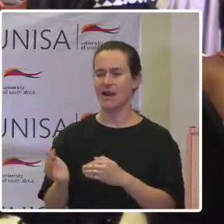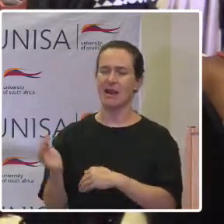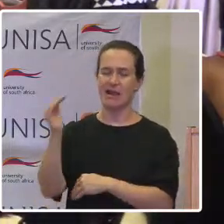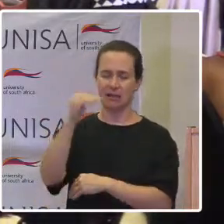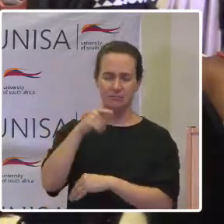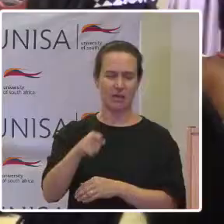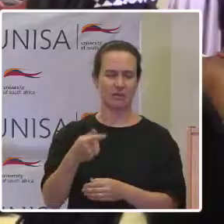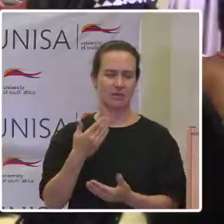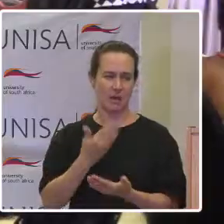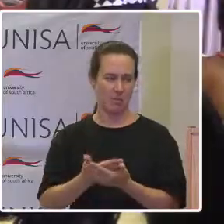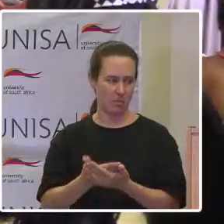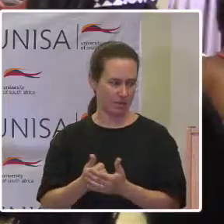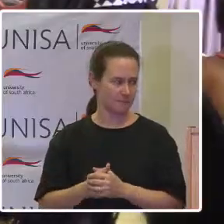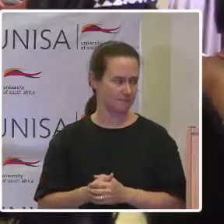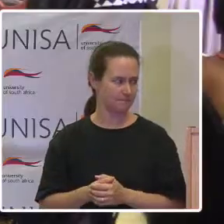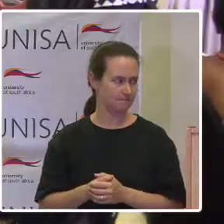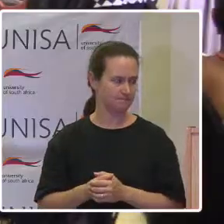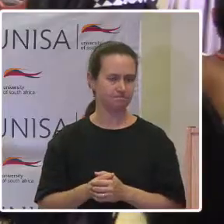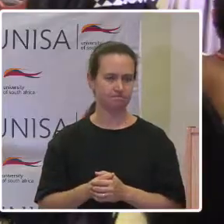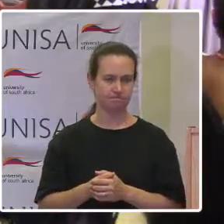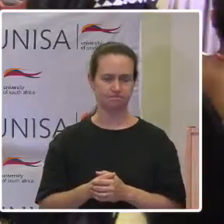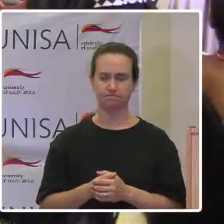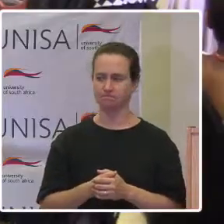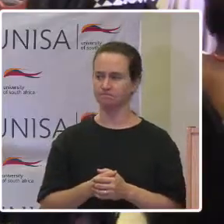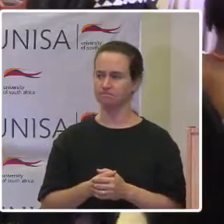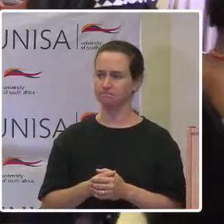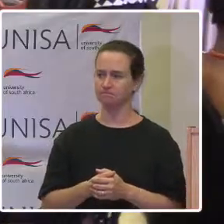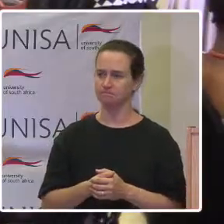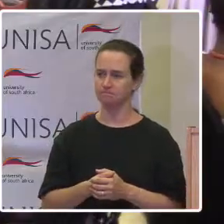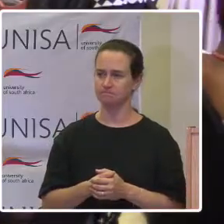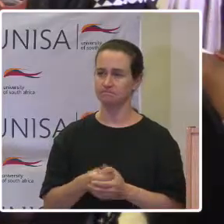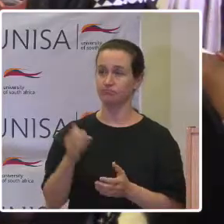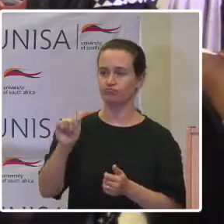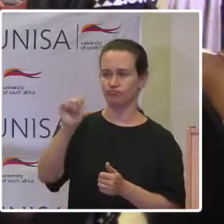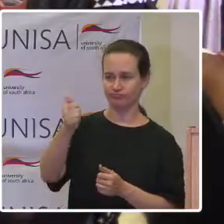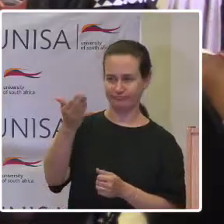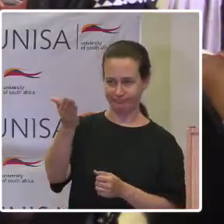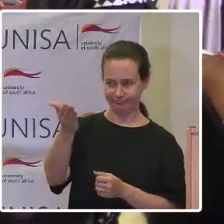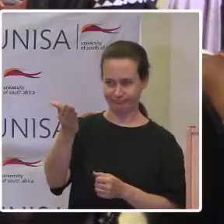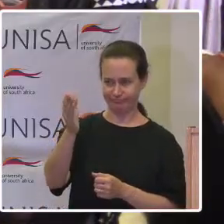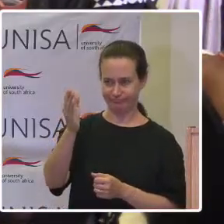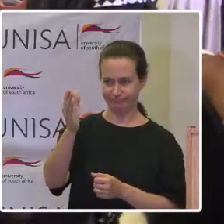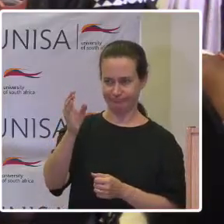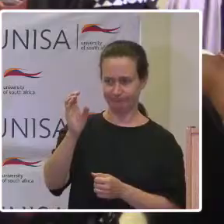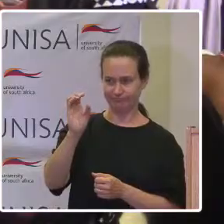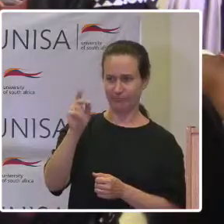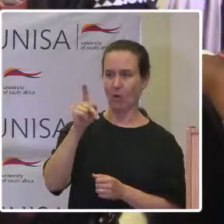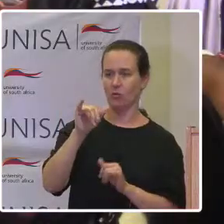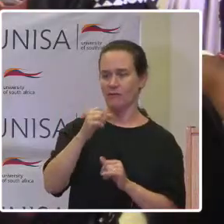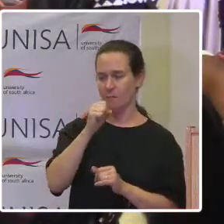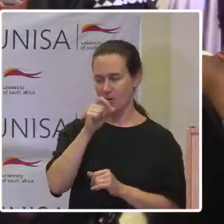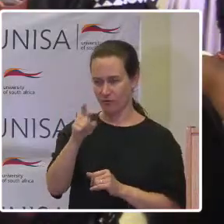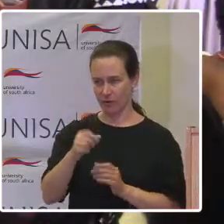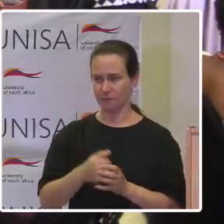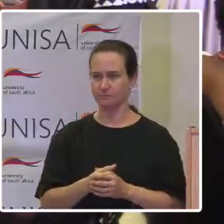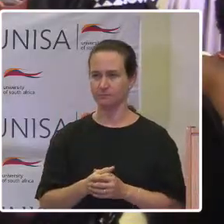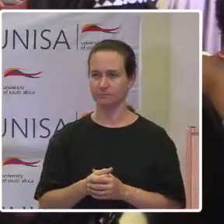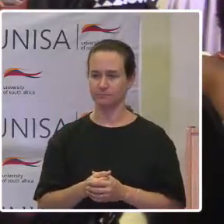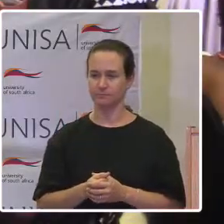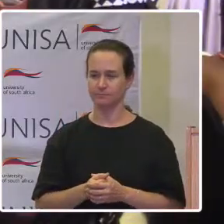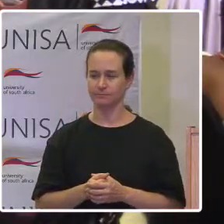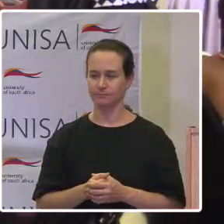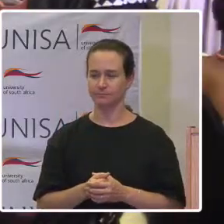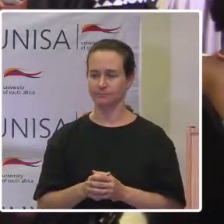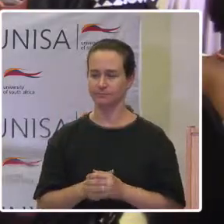you. The gentleman is saying, oh, okay, he's waiting for the mic. Thank you.